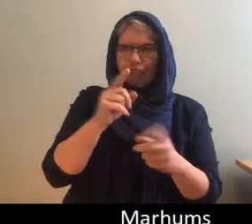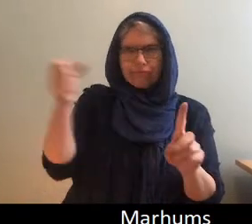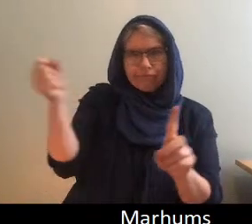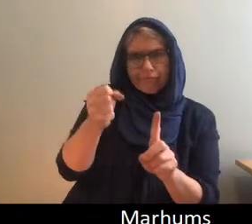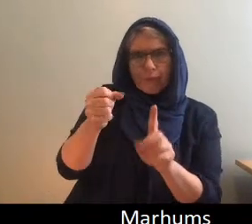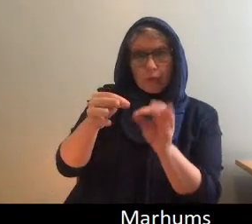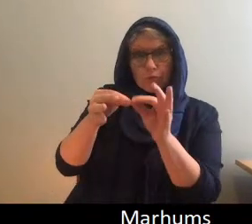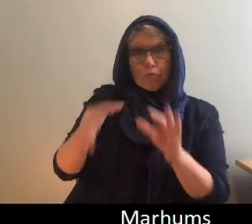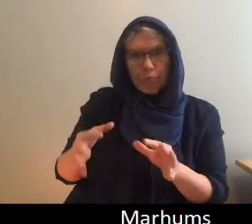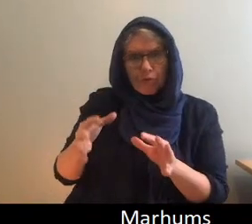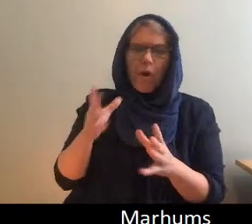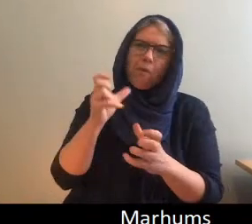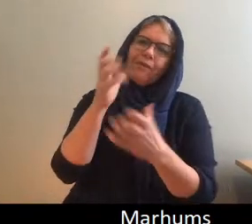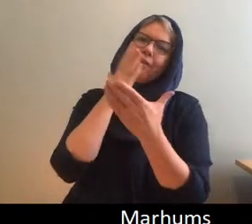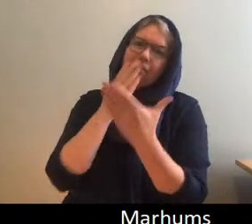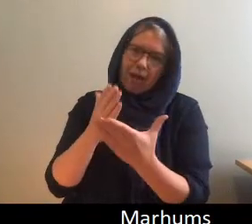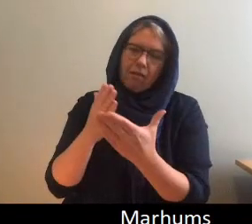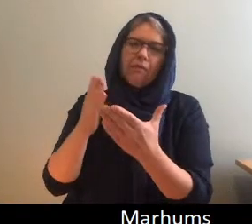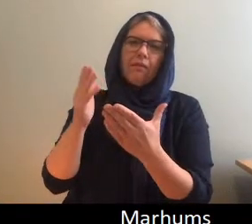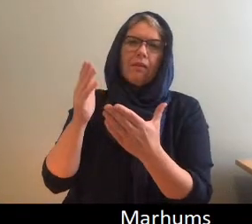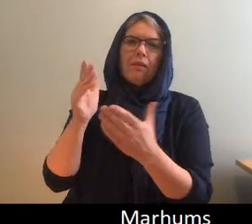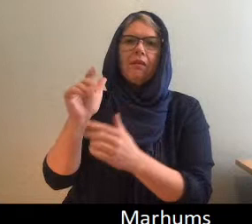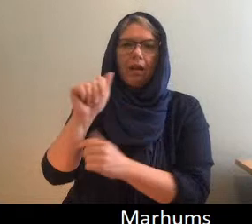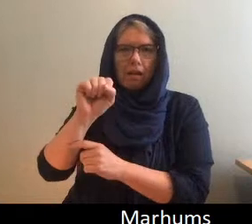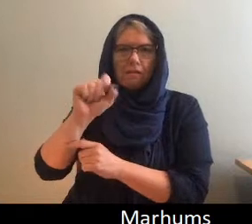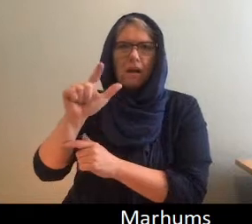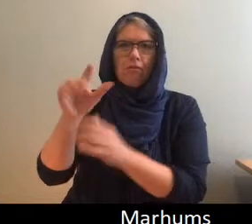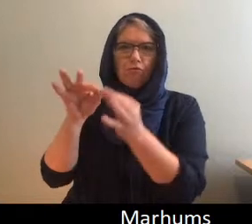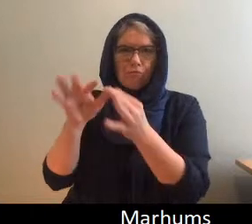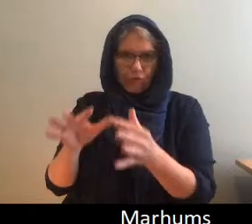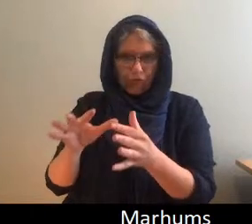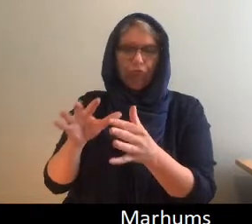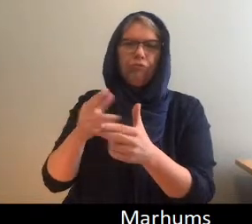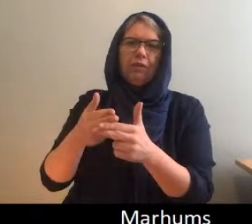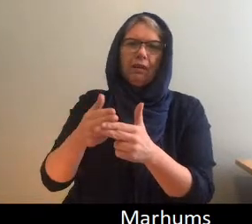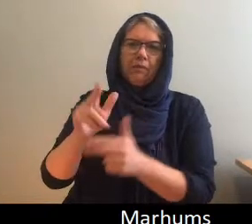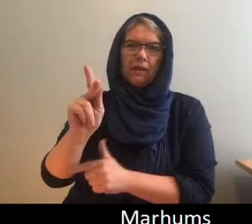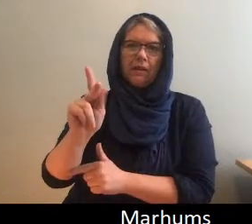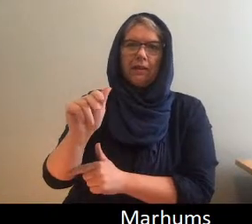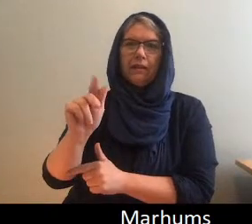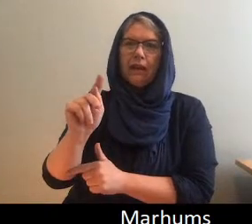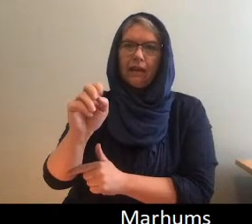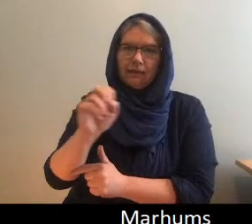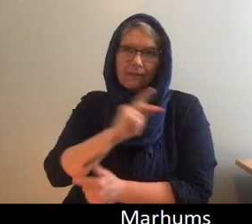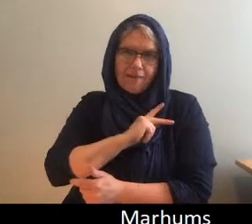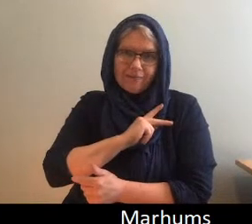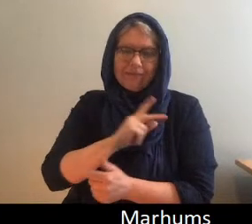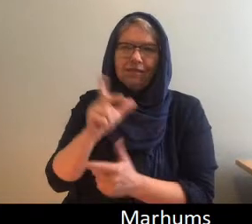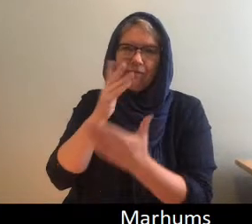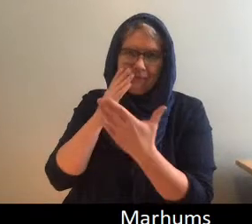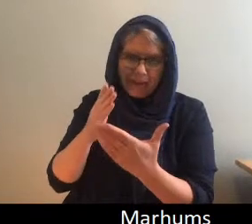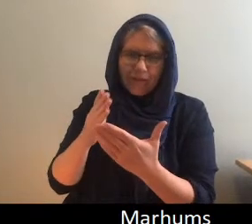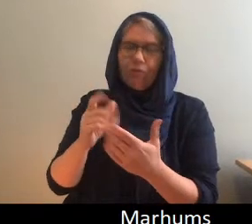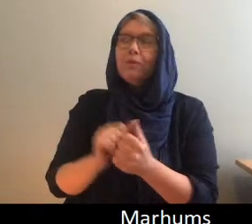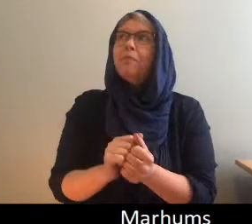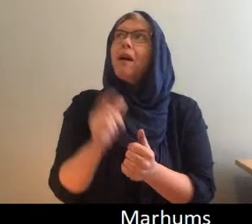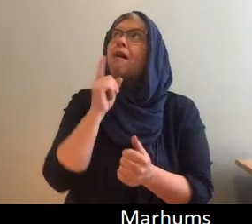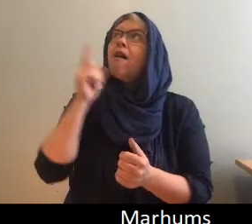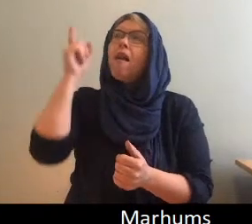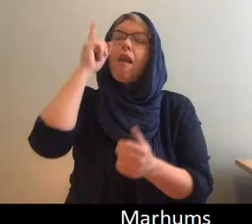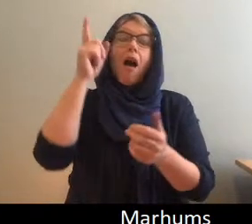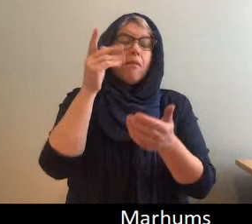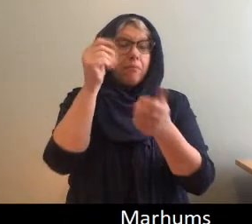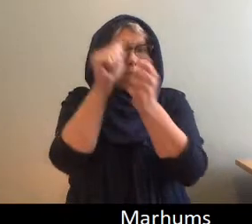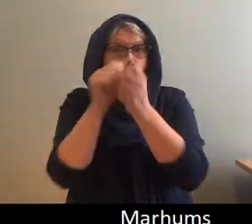Surah Qadr, the surah, the chapter of power, the chapter that talks about the grand night, the holy night,